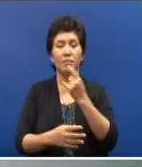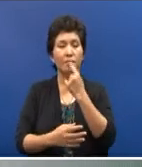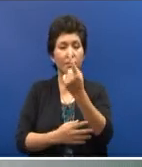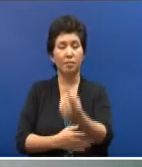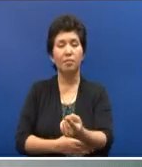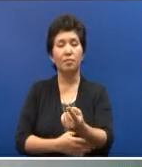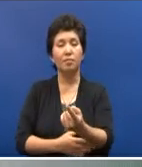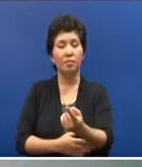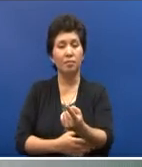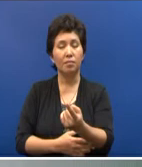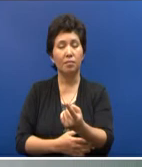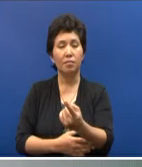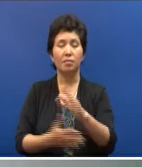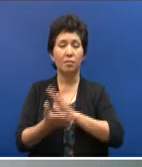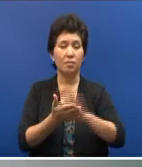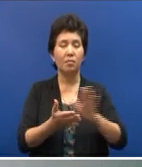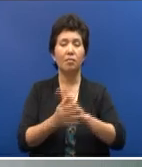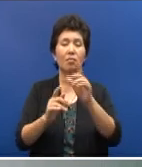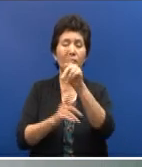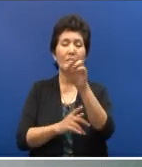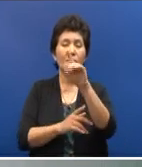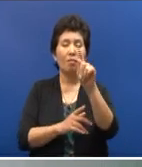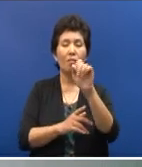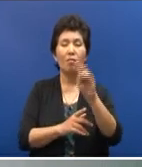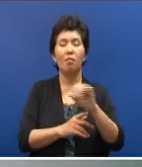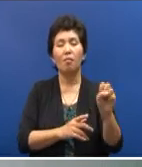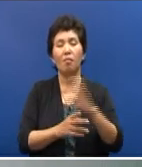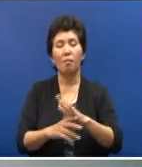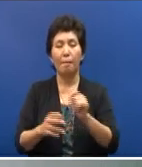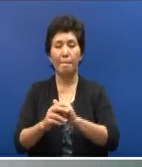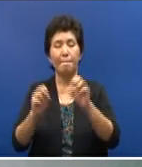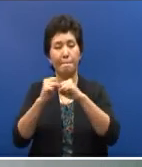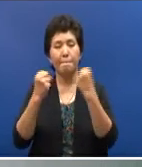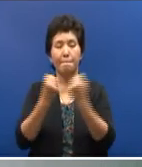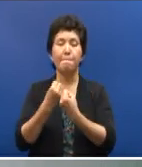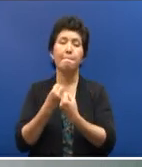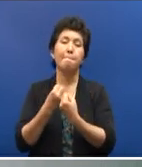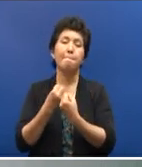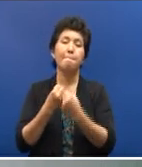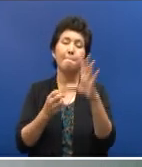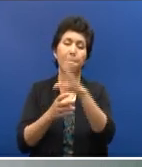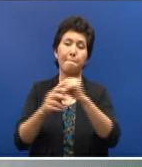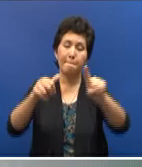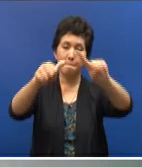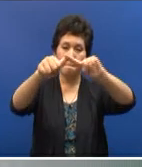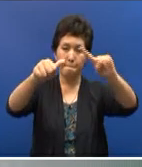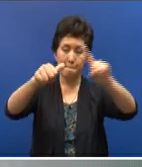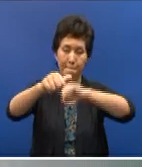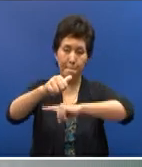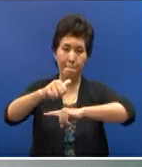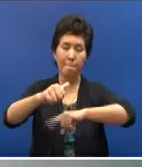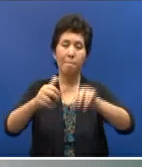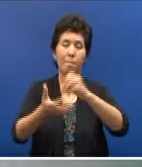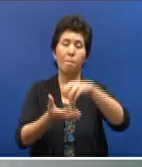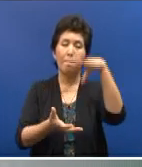mentions the 3 criteria, okay, that can be used to measure social inequalities. Okay, the first one is in terms